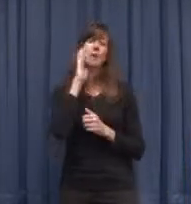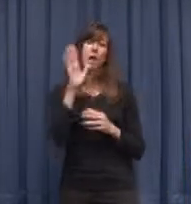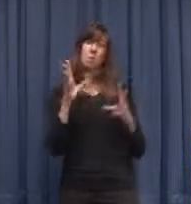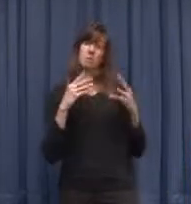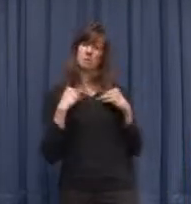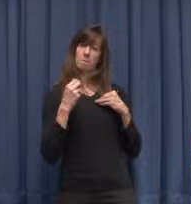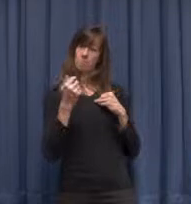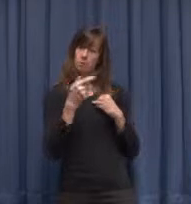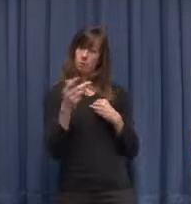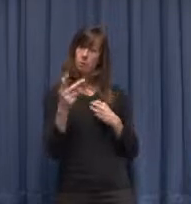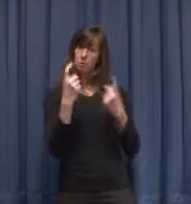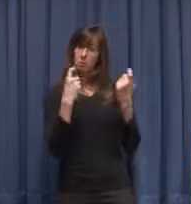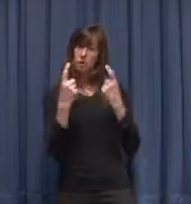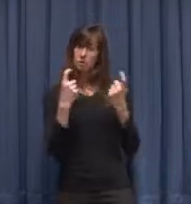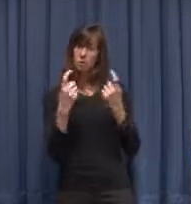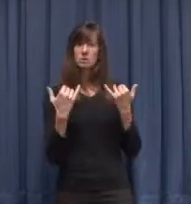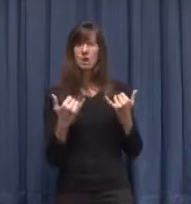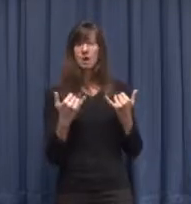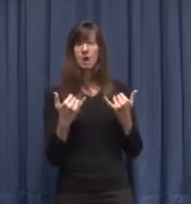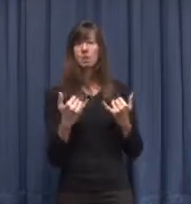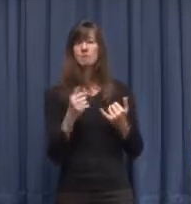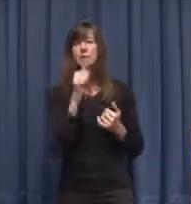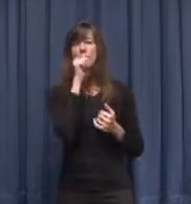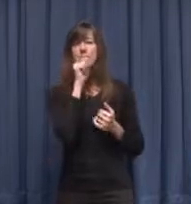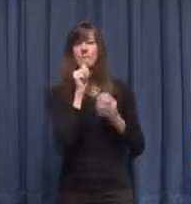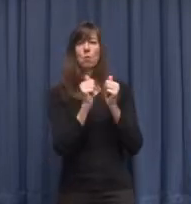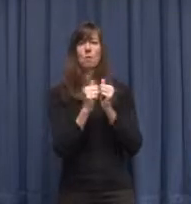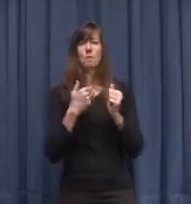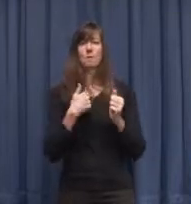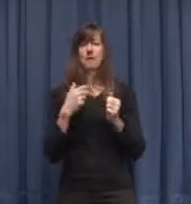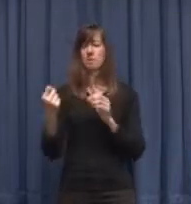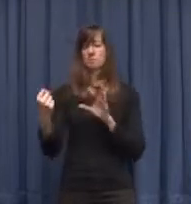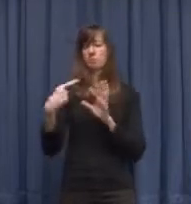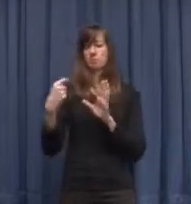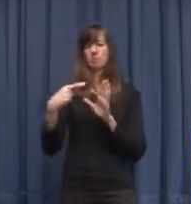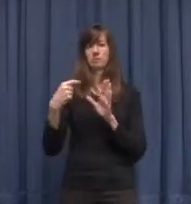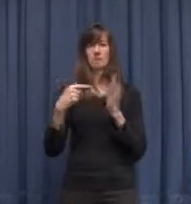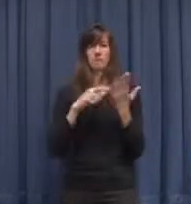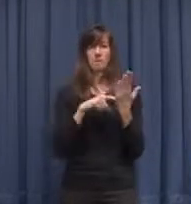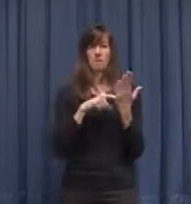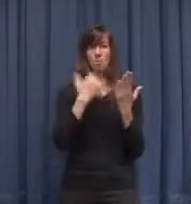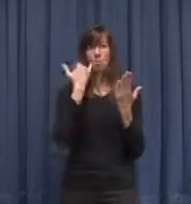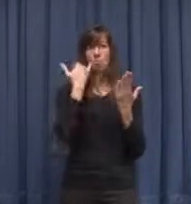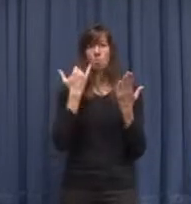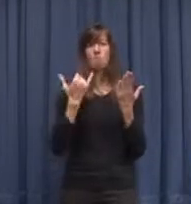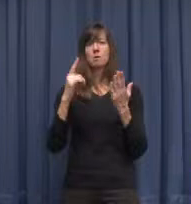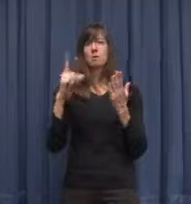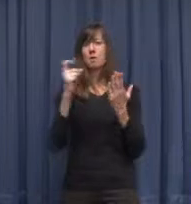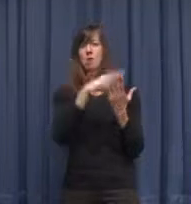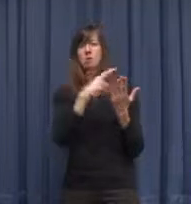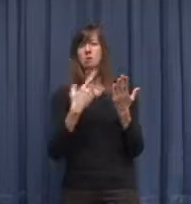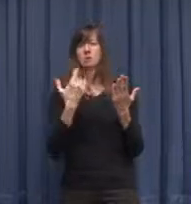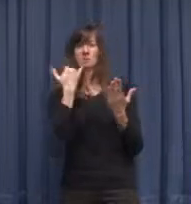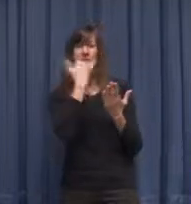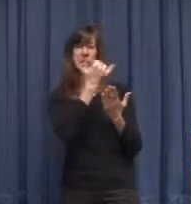and bear with me as I pull up. I'm getting questions sent to me, so let me pull these up here.